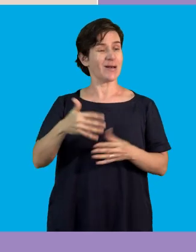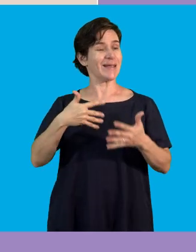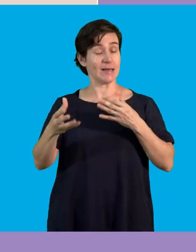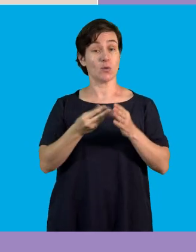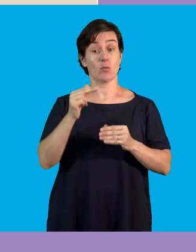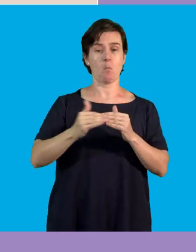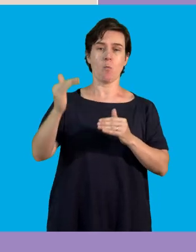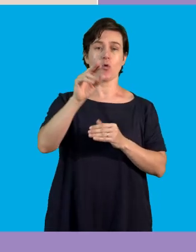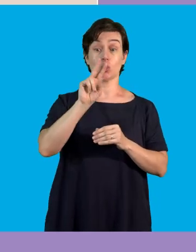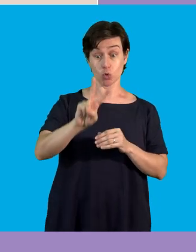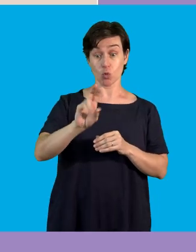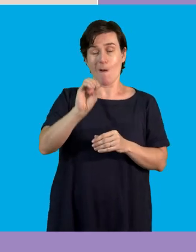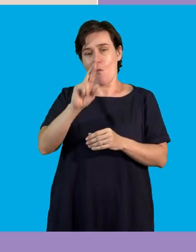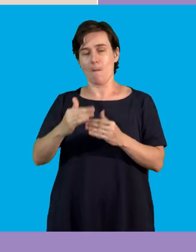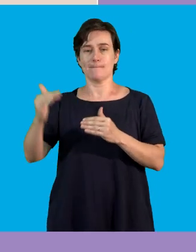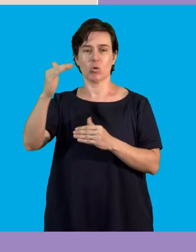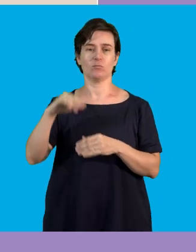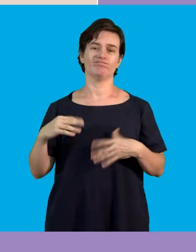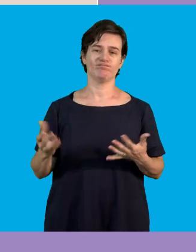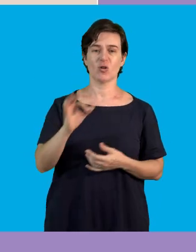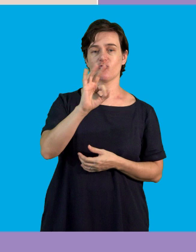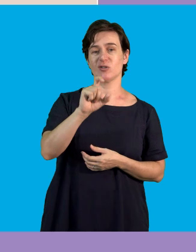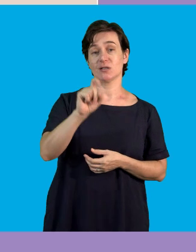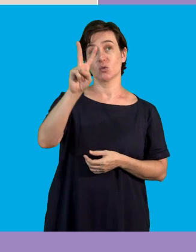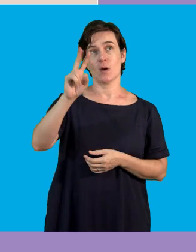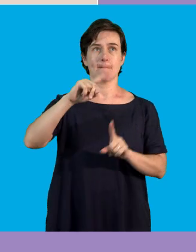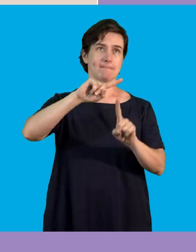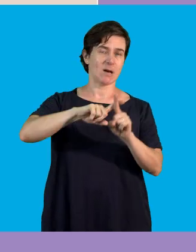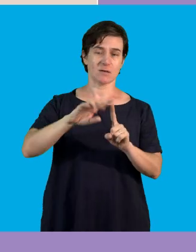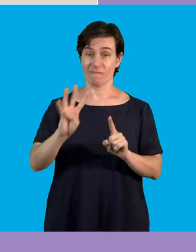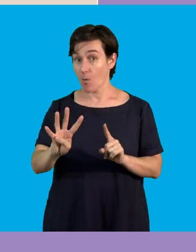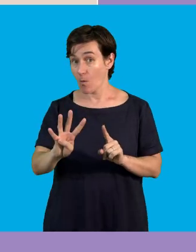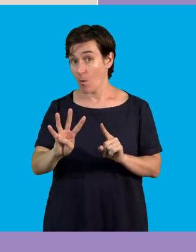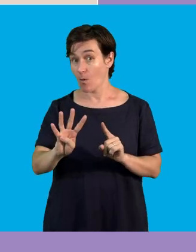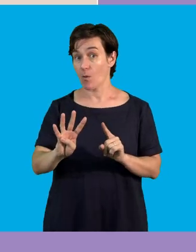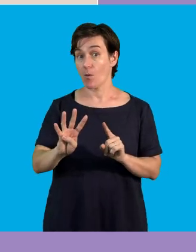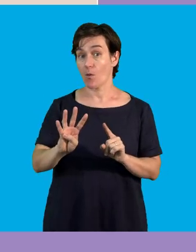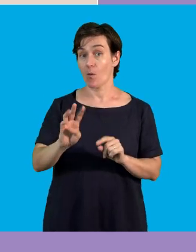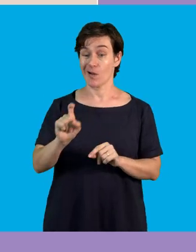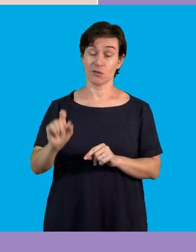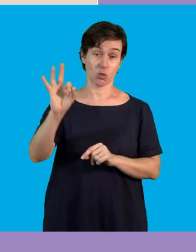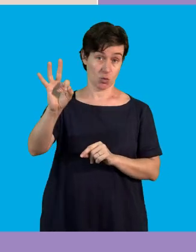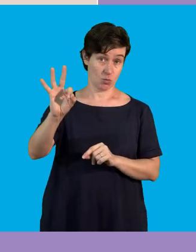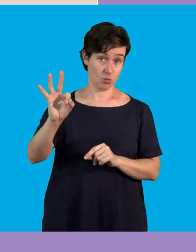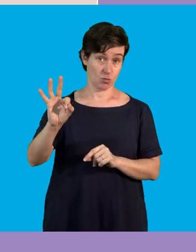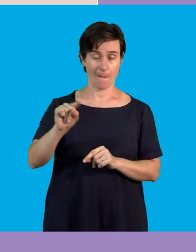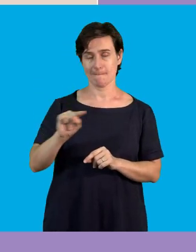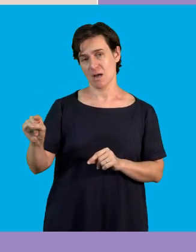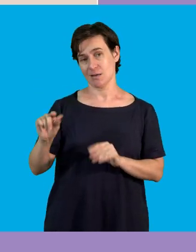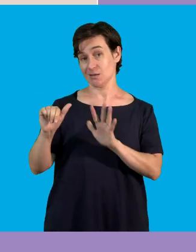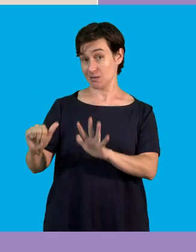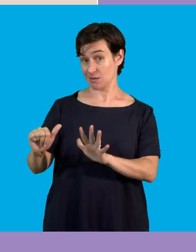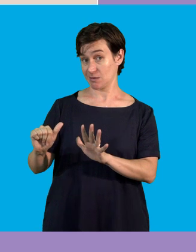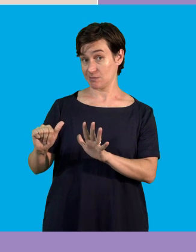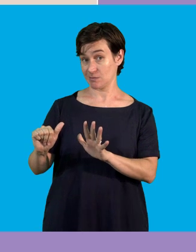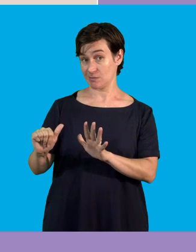of a polynomial. It would be 3x squared plus 4x